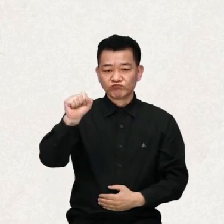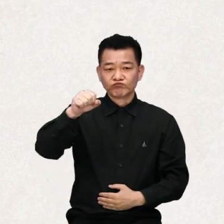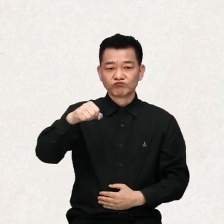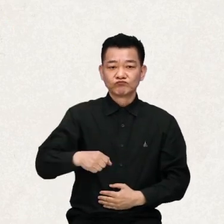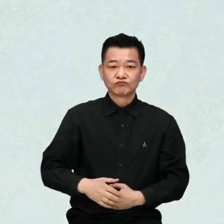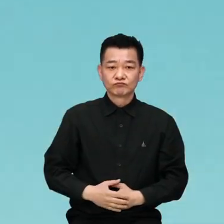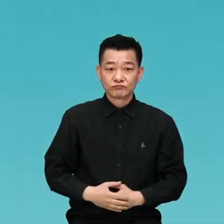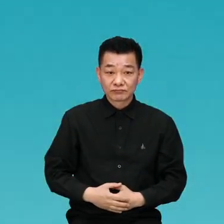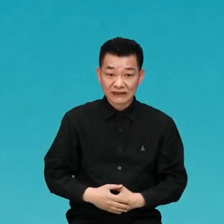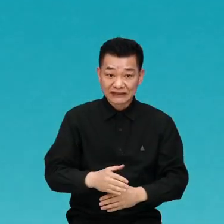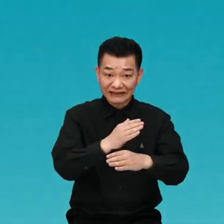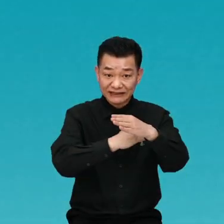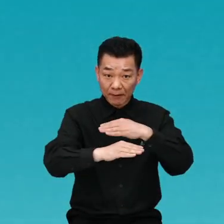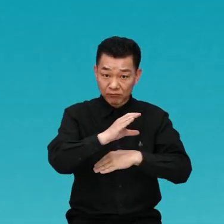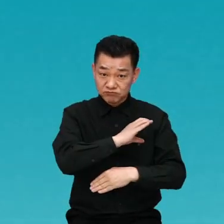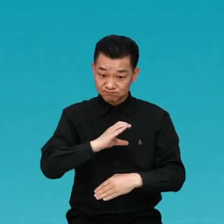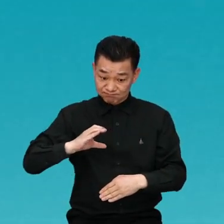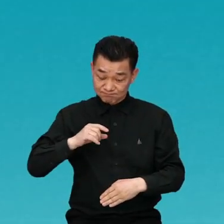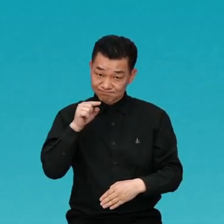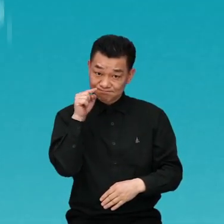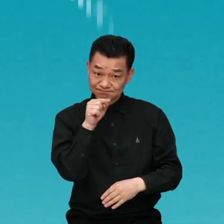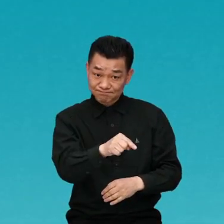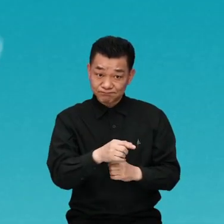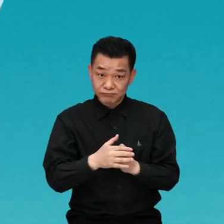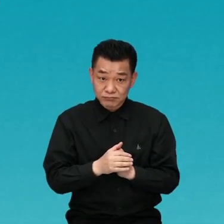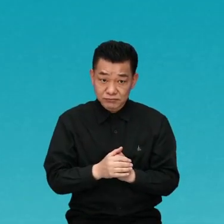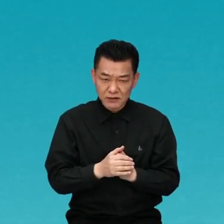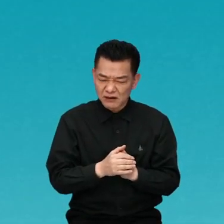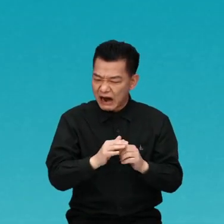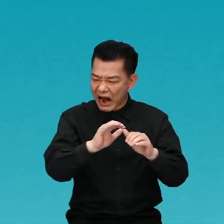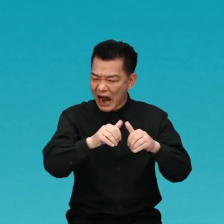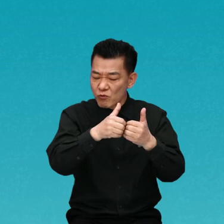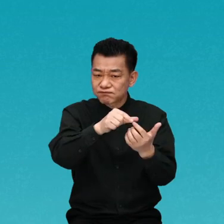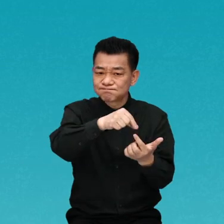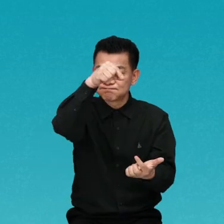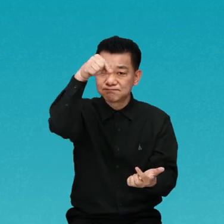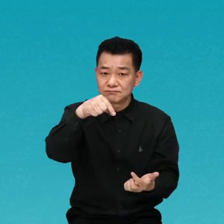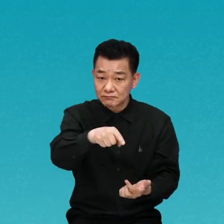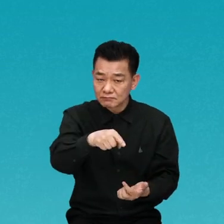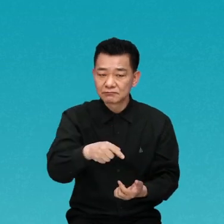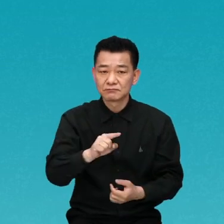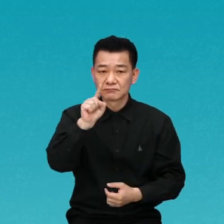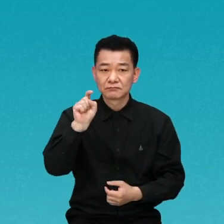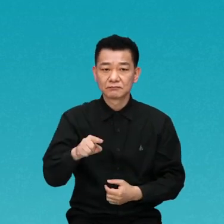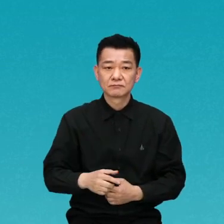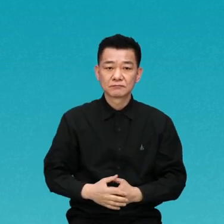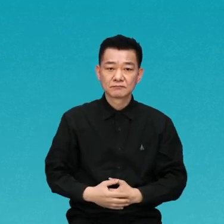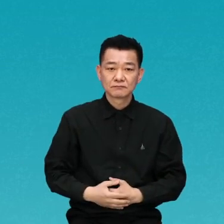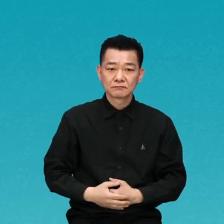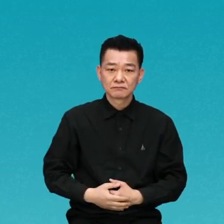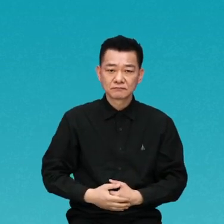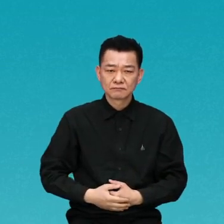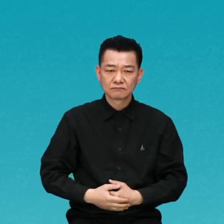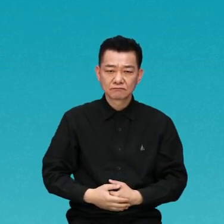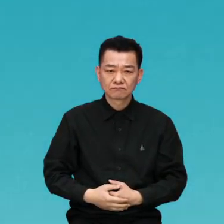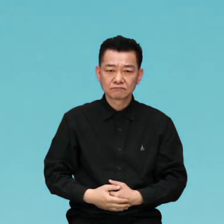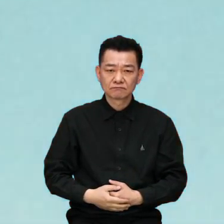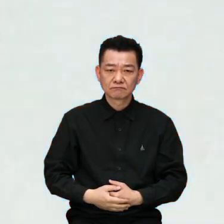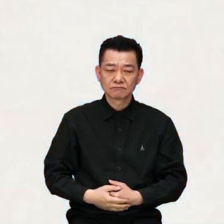I see. Then, how are the members of the UN Committee on the Rights of Persons with Disabilities elected?